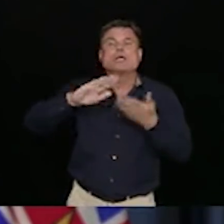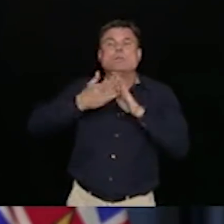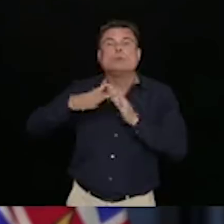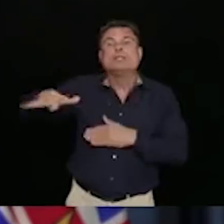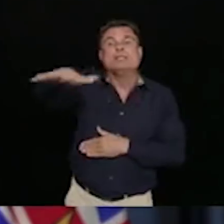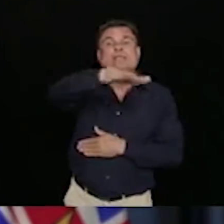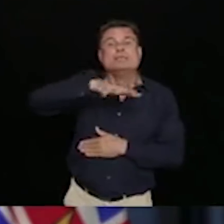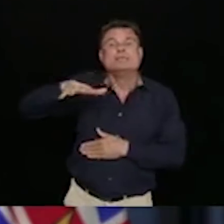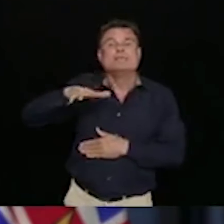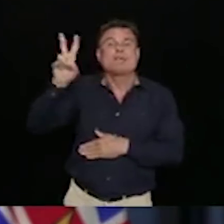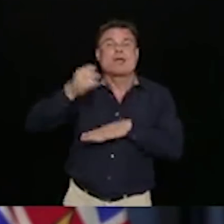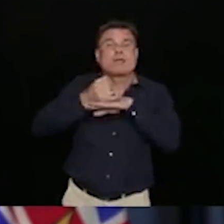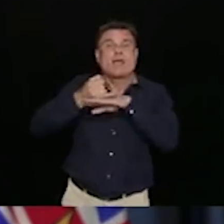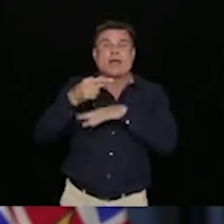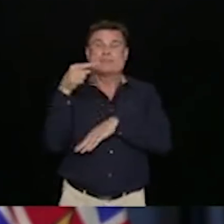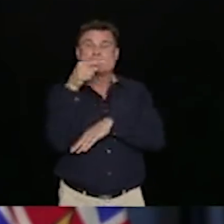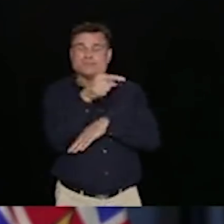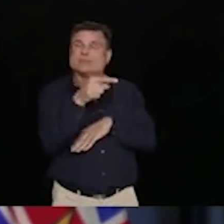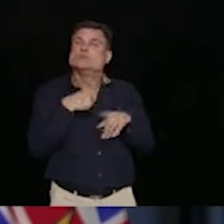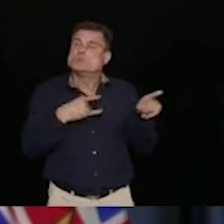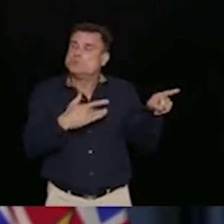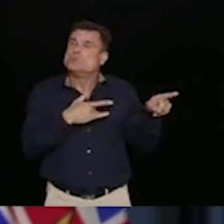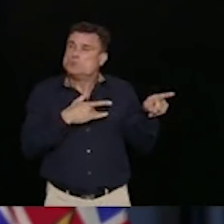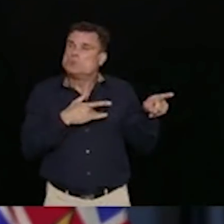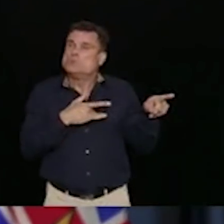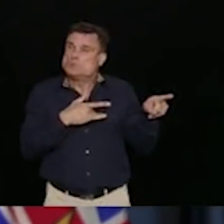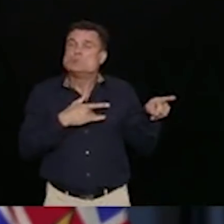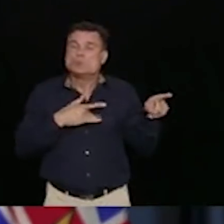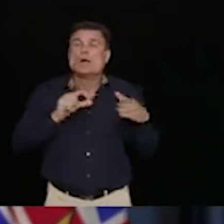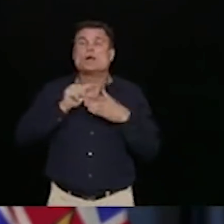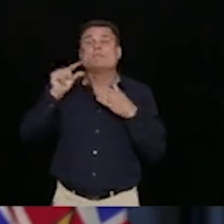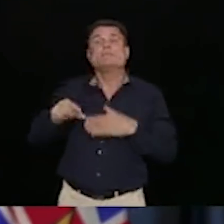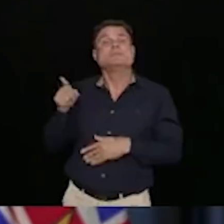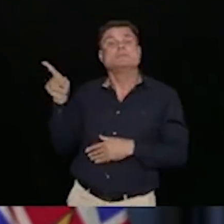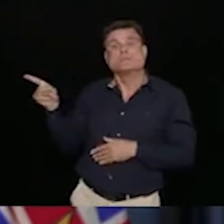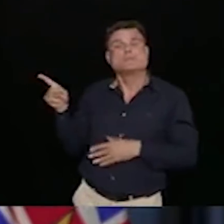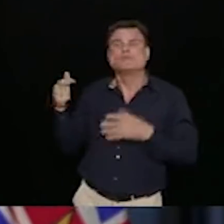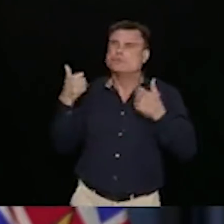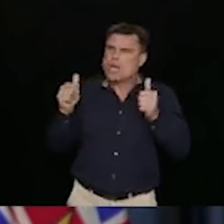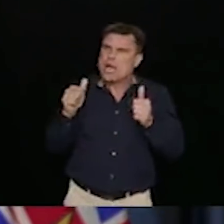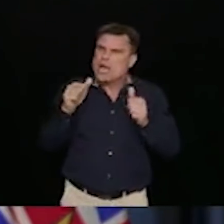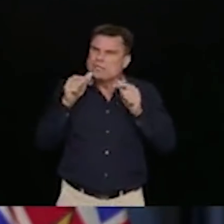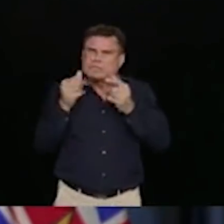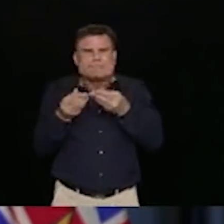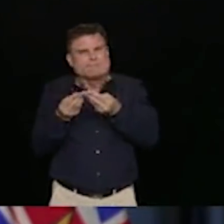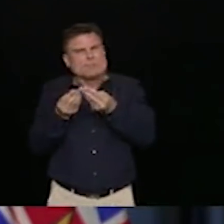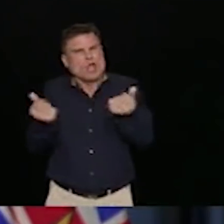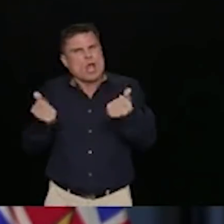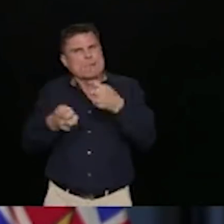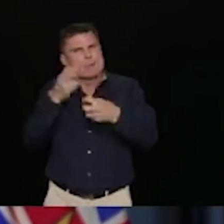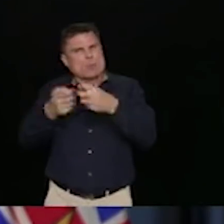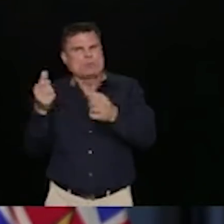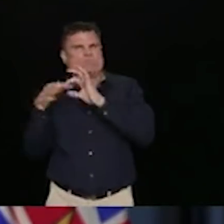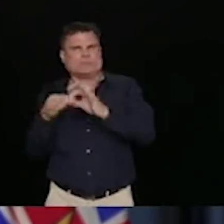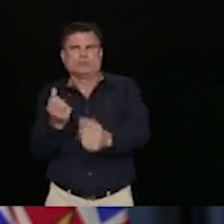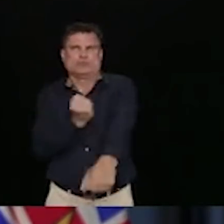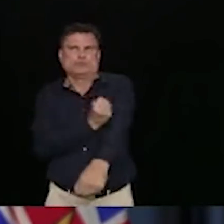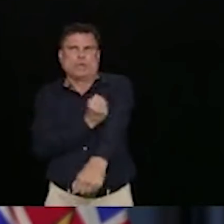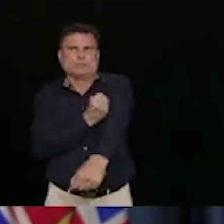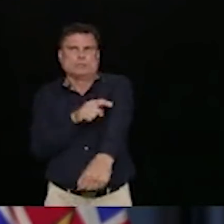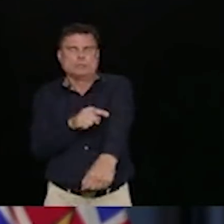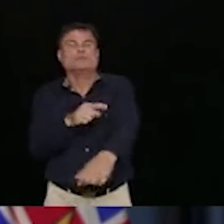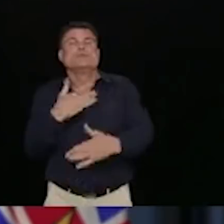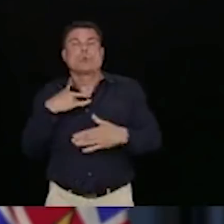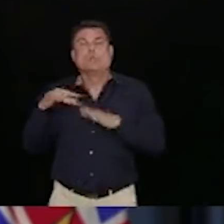now. Successive governments have put effort into this. We appointed a standalone Minister of Mental Health and Addictions.